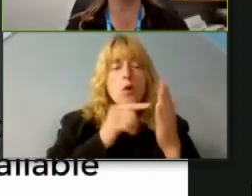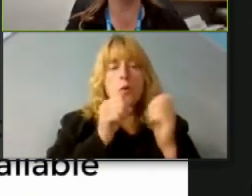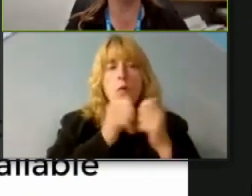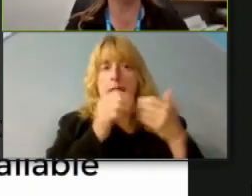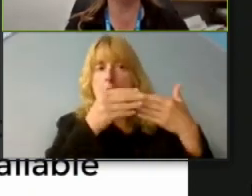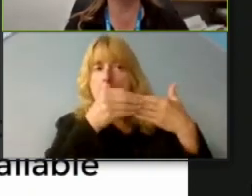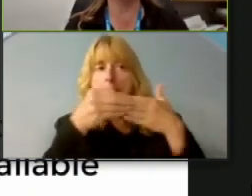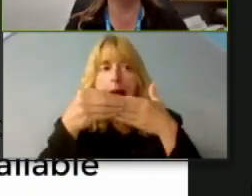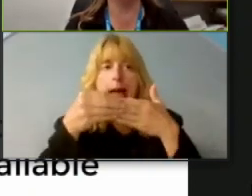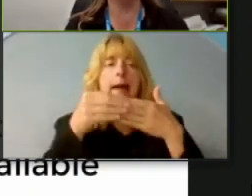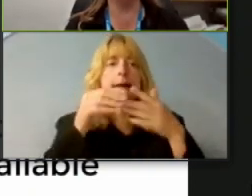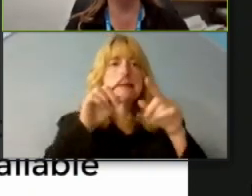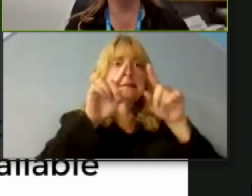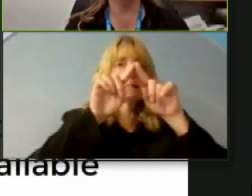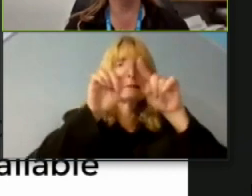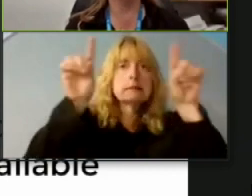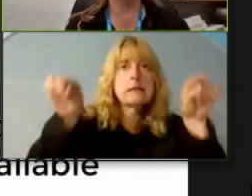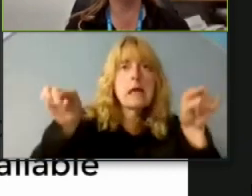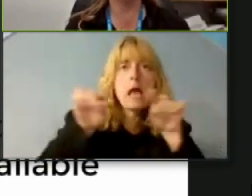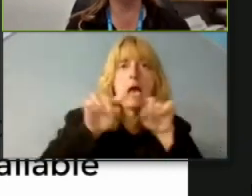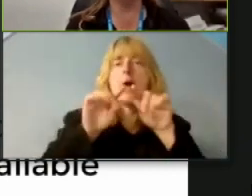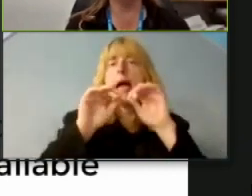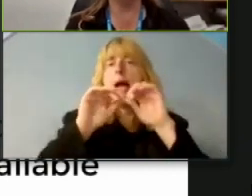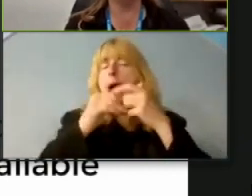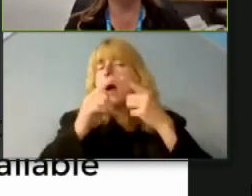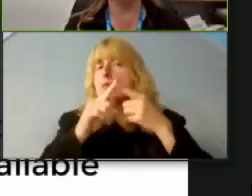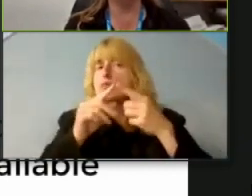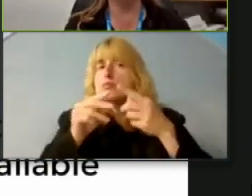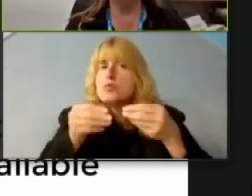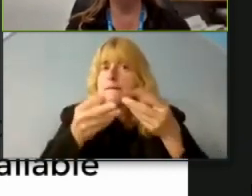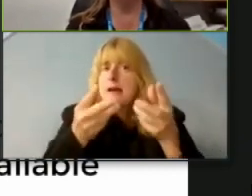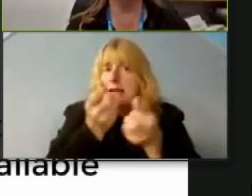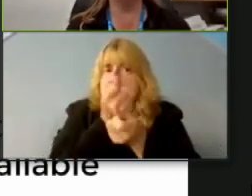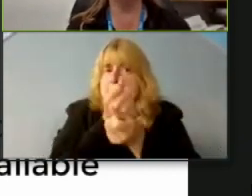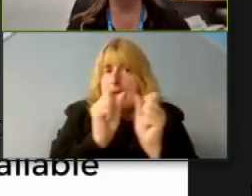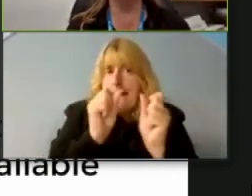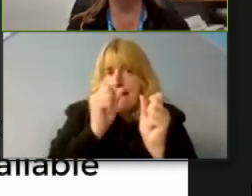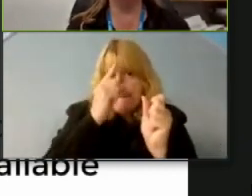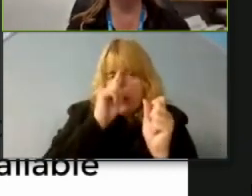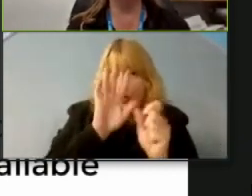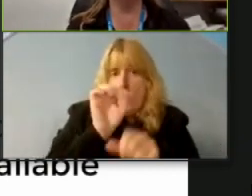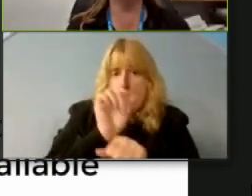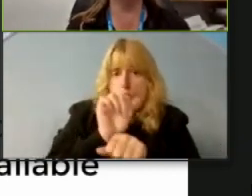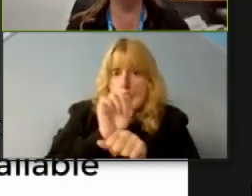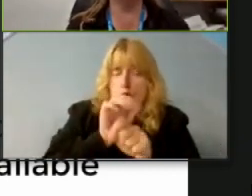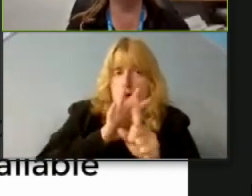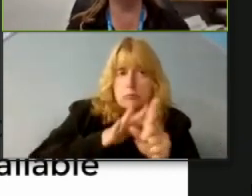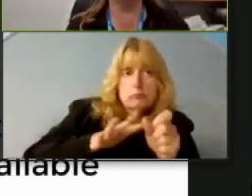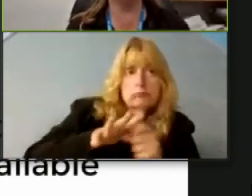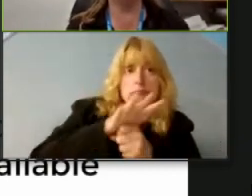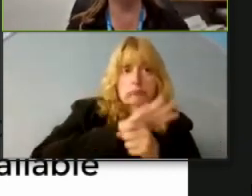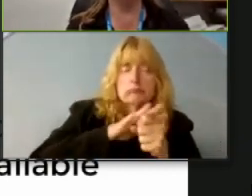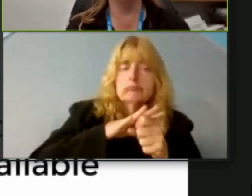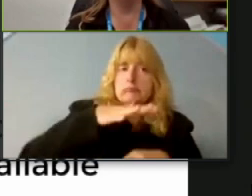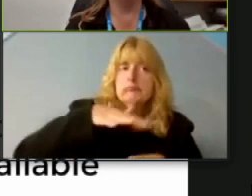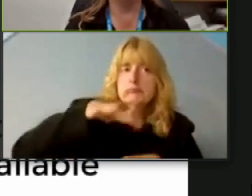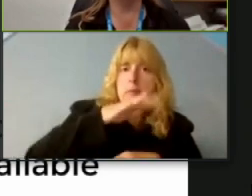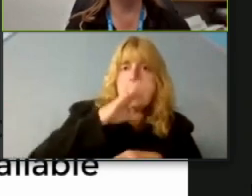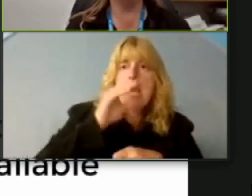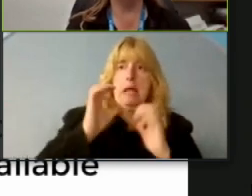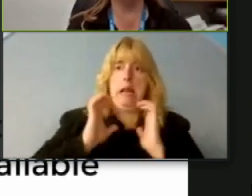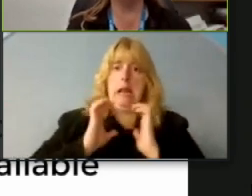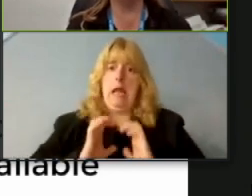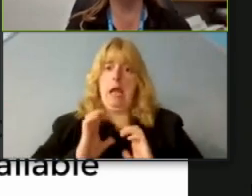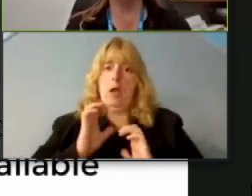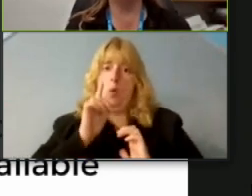on how to provide safety to your current work environment, as well as to the clients that you're going to be serving.